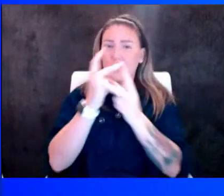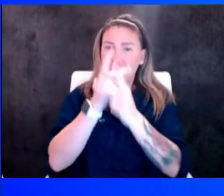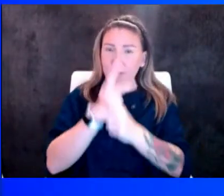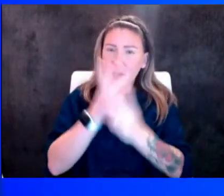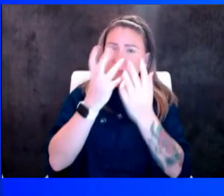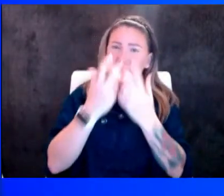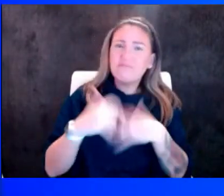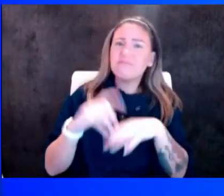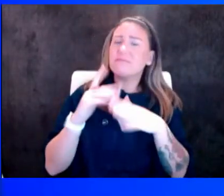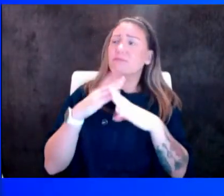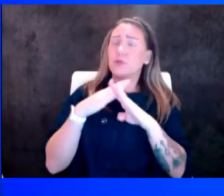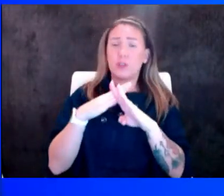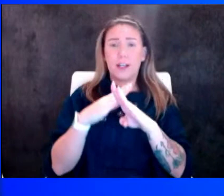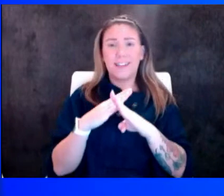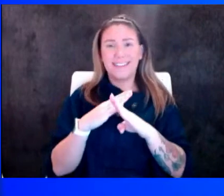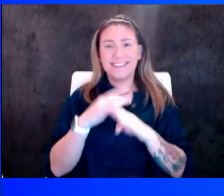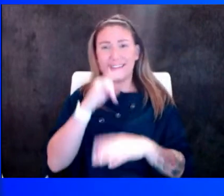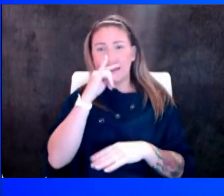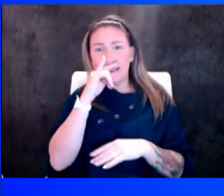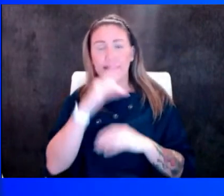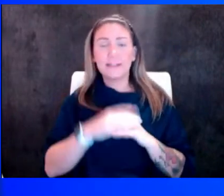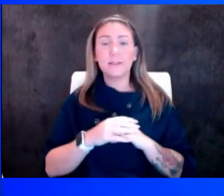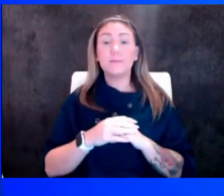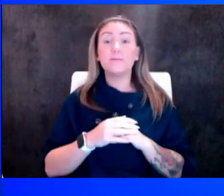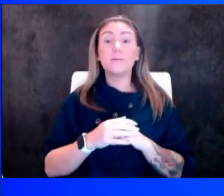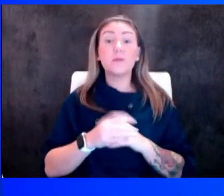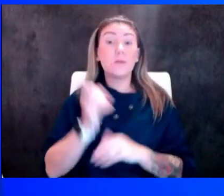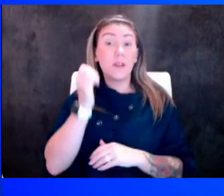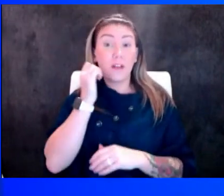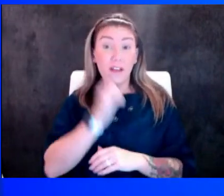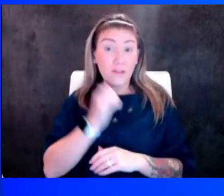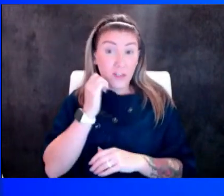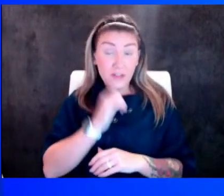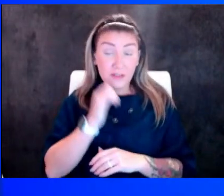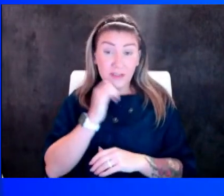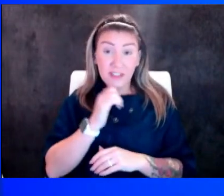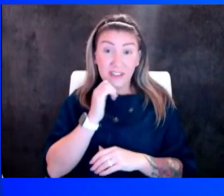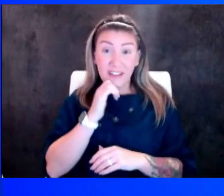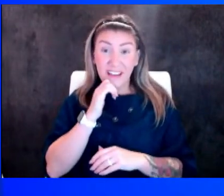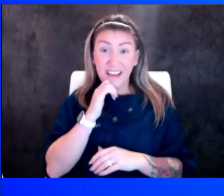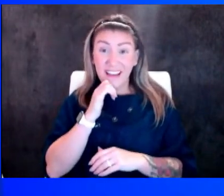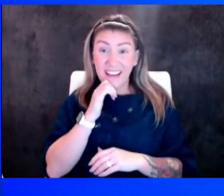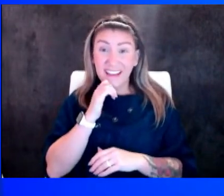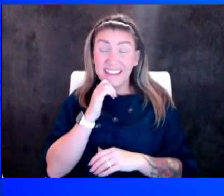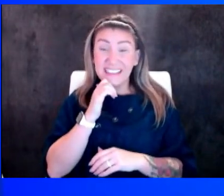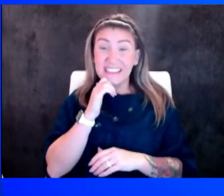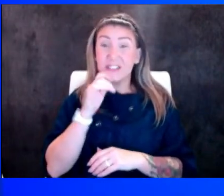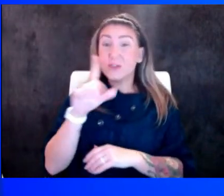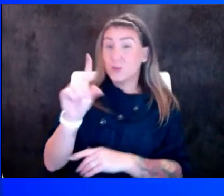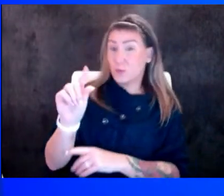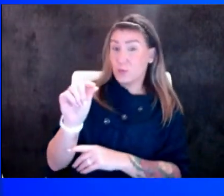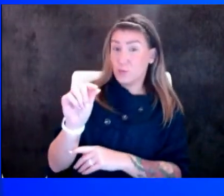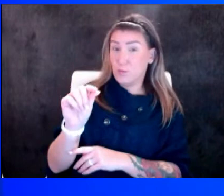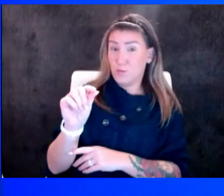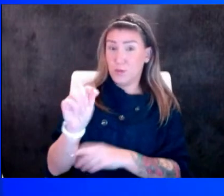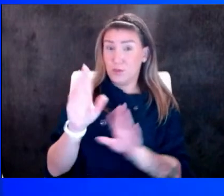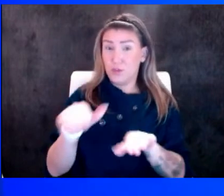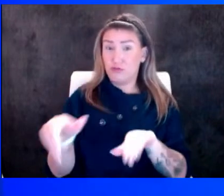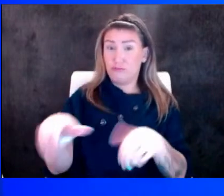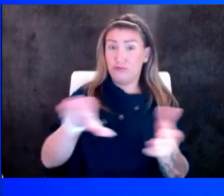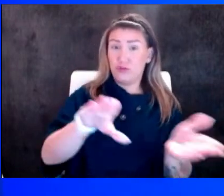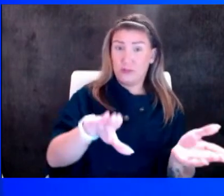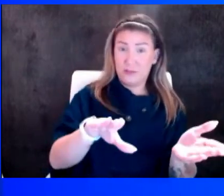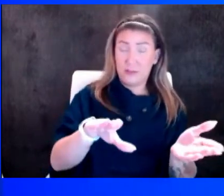but we know that every day 20 children die from preventable injuries, and so if you look at the